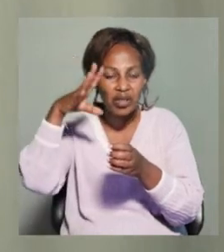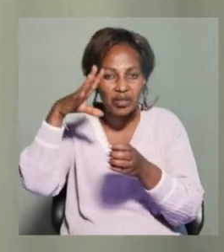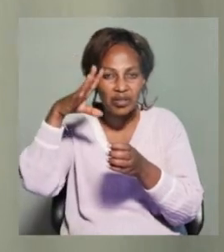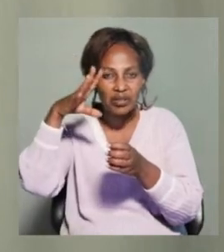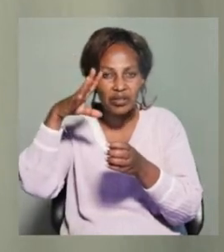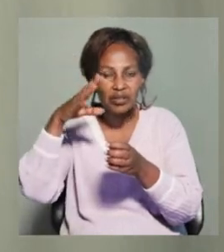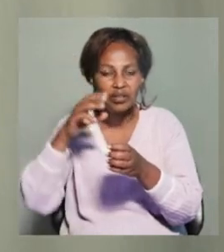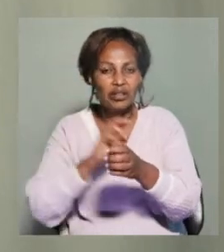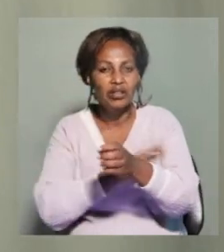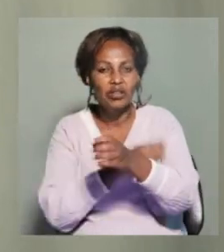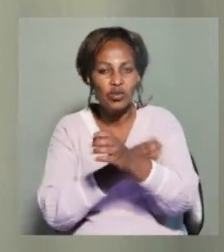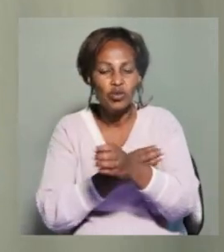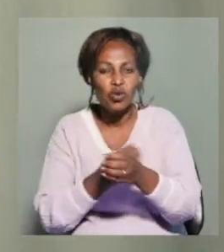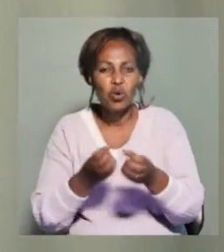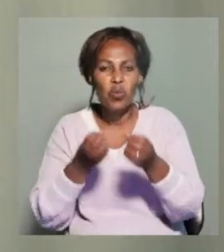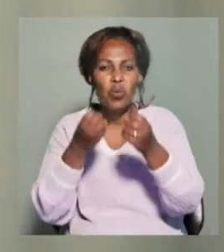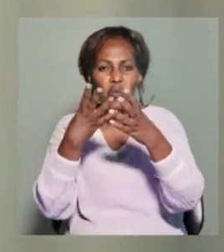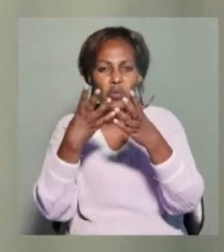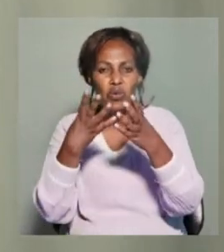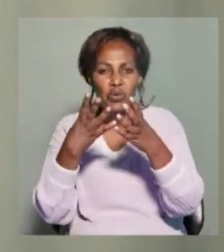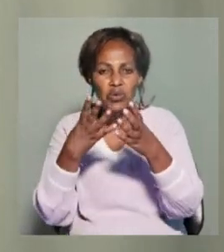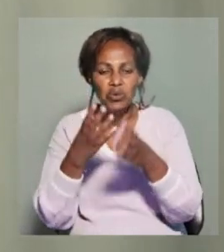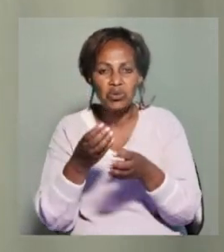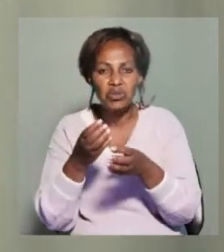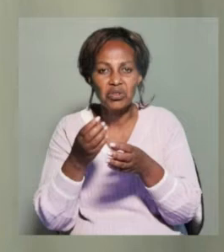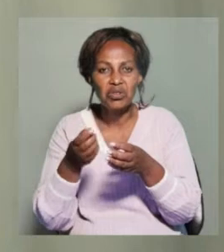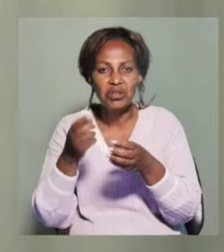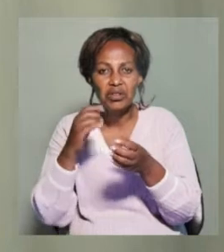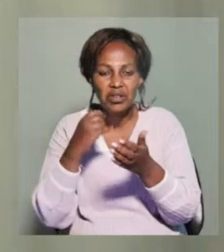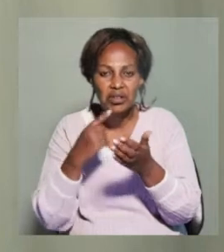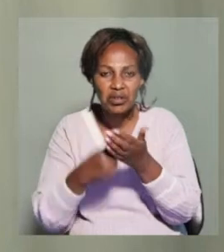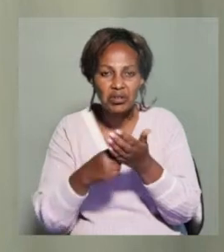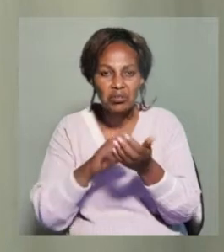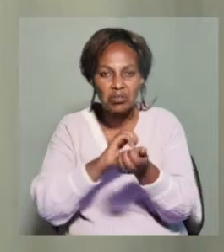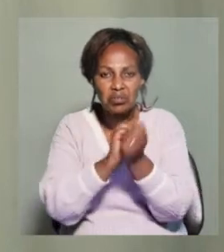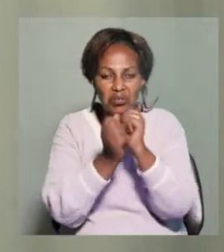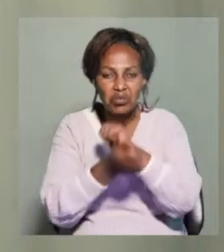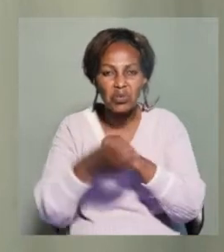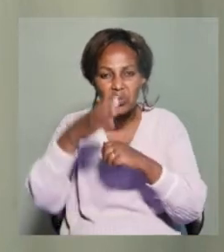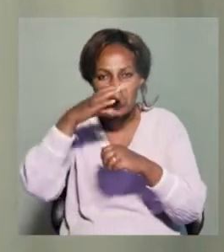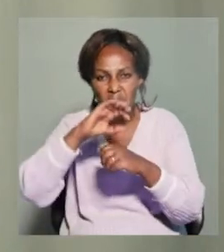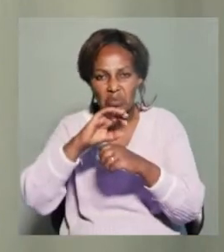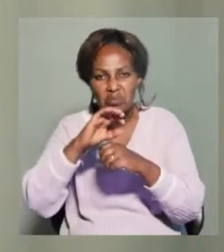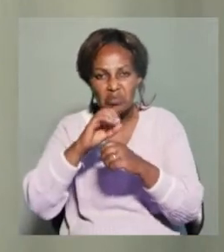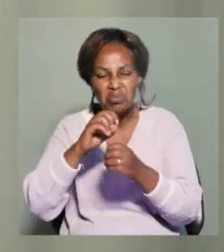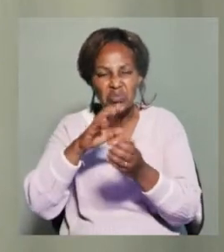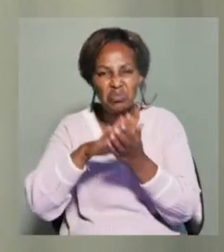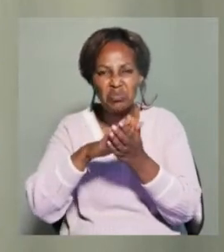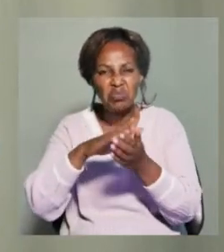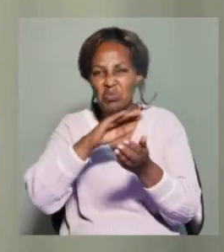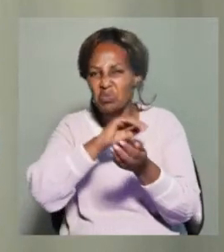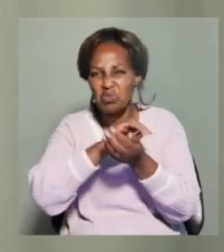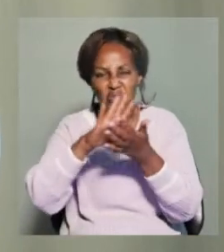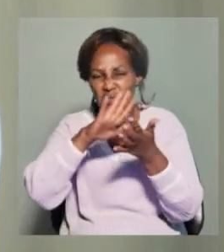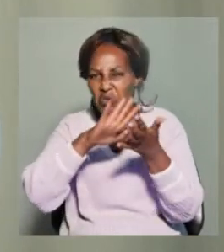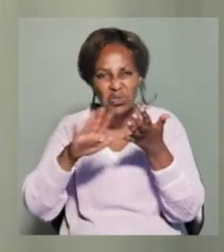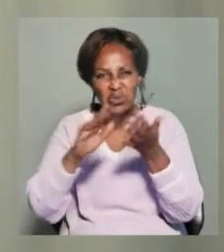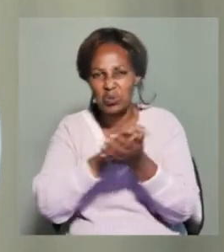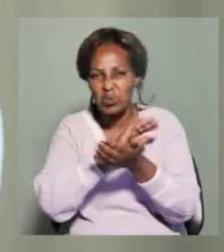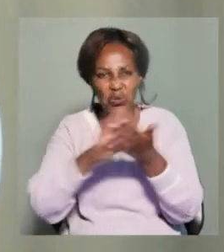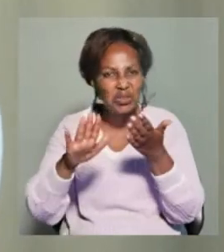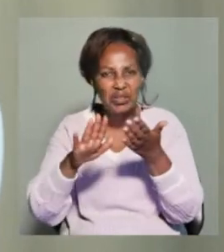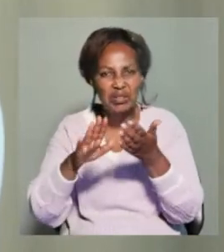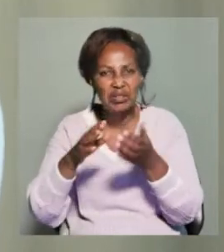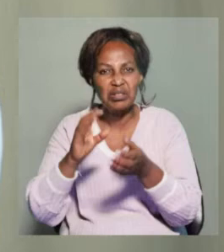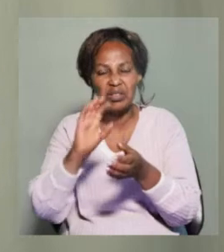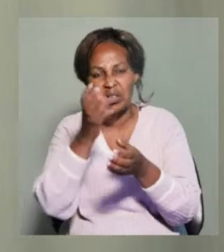Most of the electrical energy consumed by light bulbs is converted to heat. They are very wasteful lamps. We do